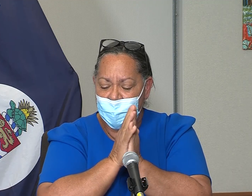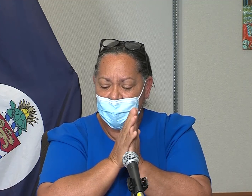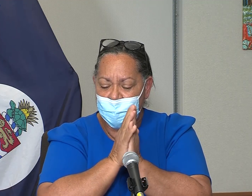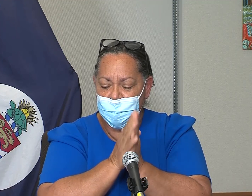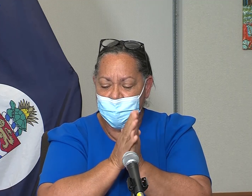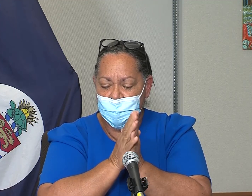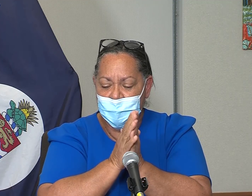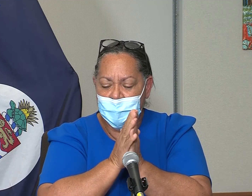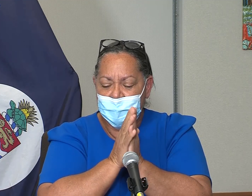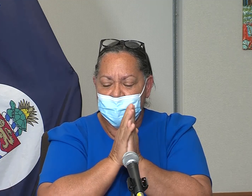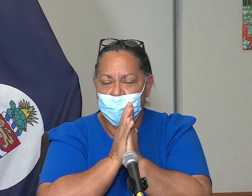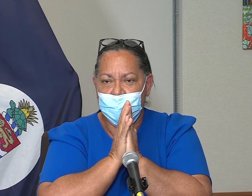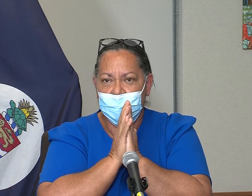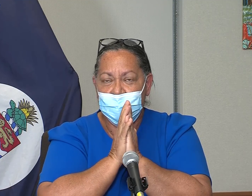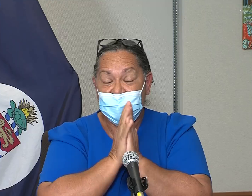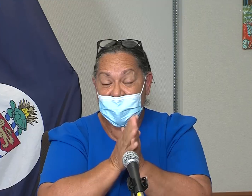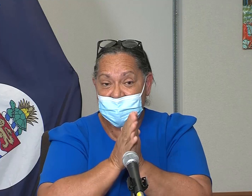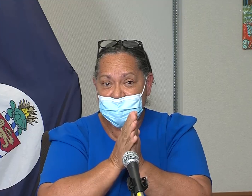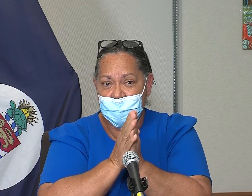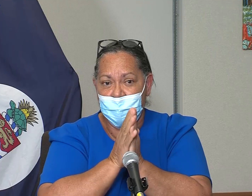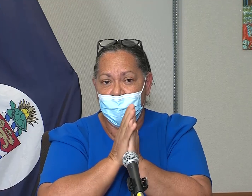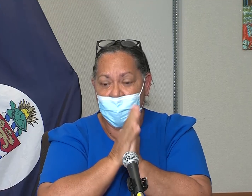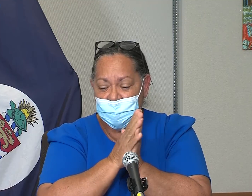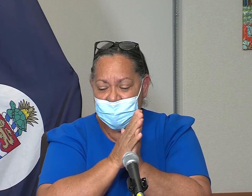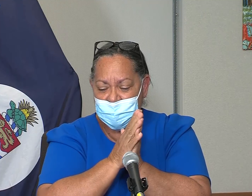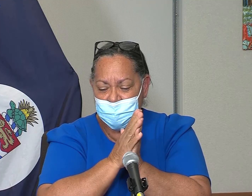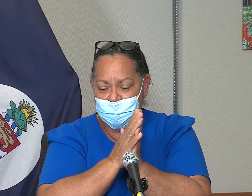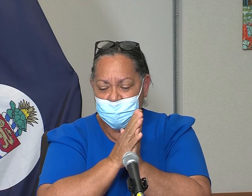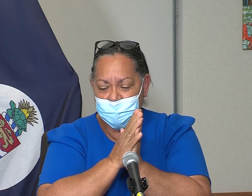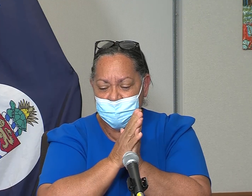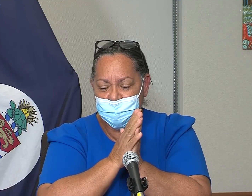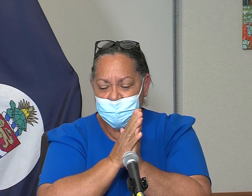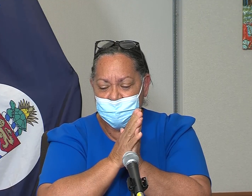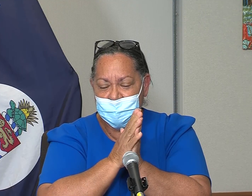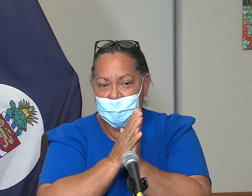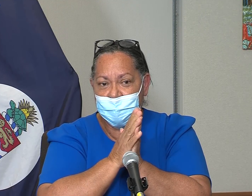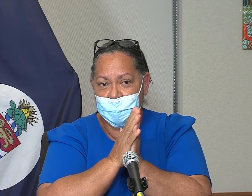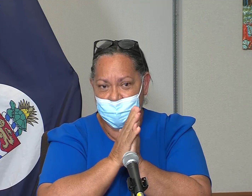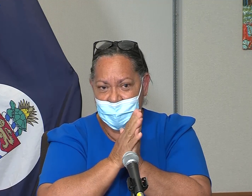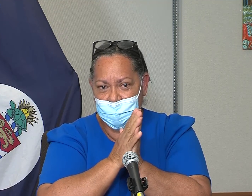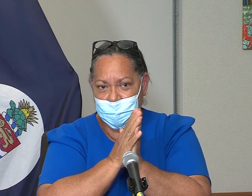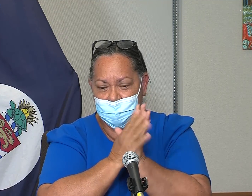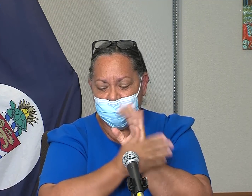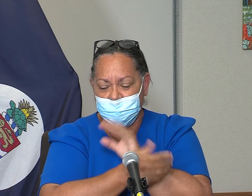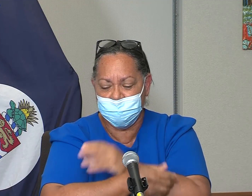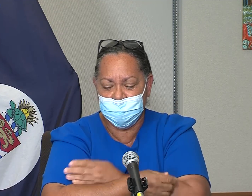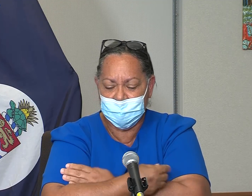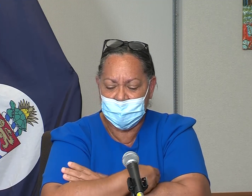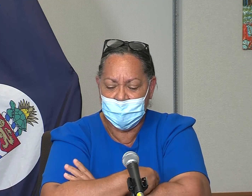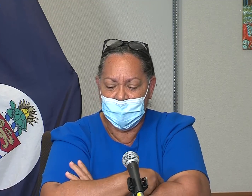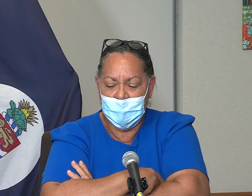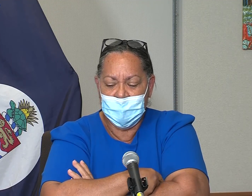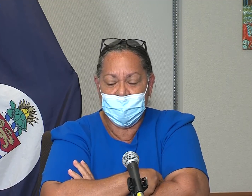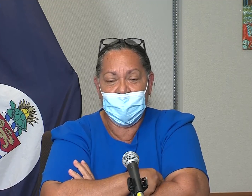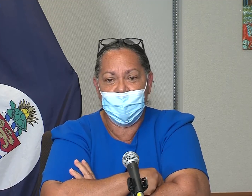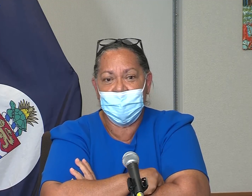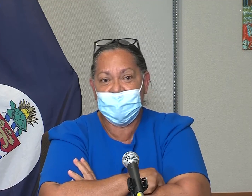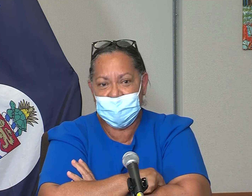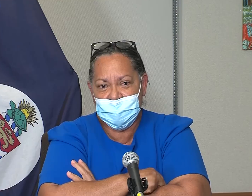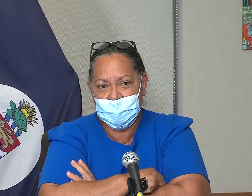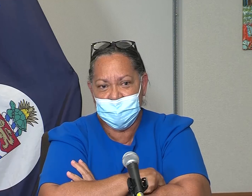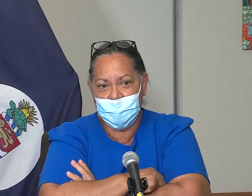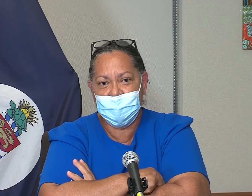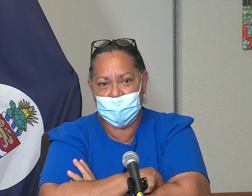I require of you to test positive for faith, to keep